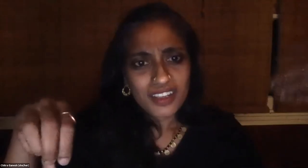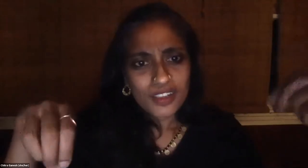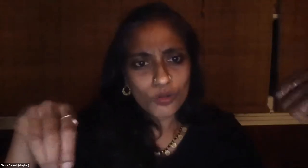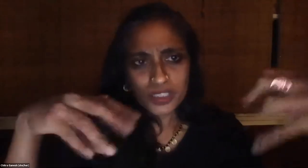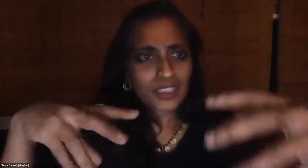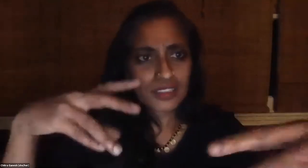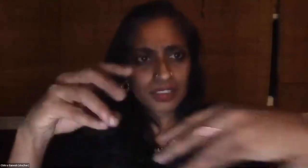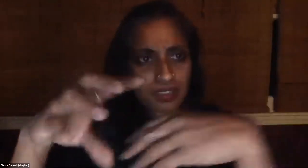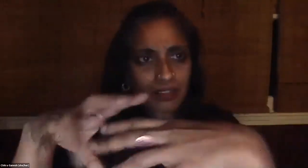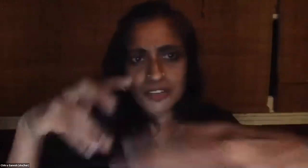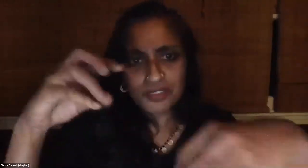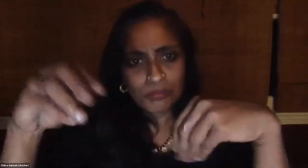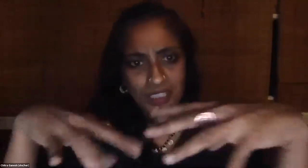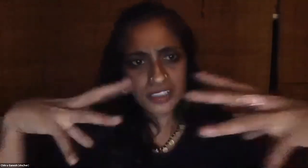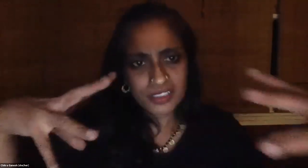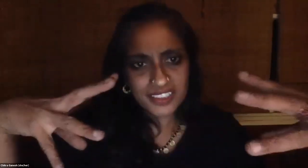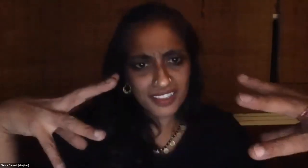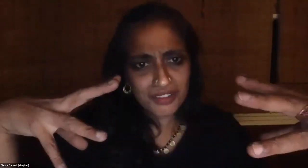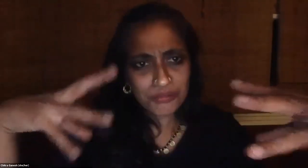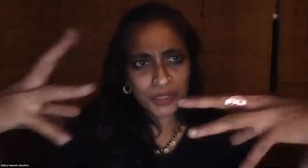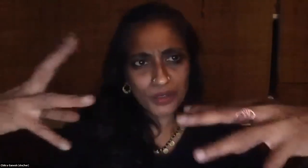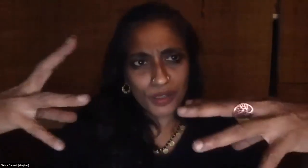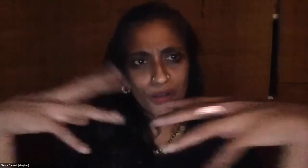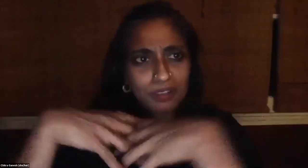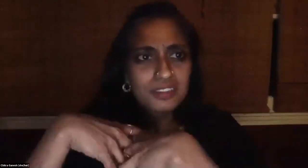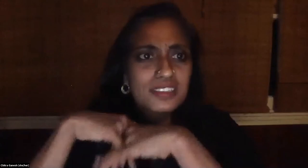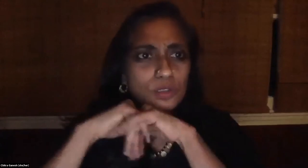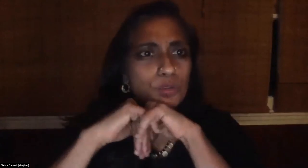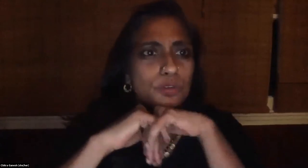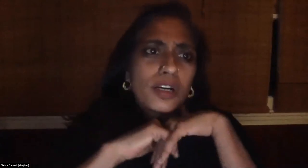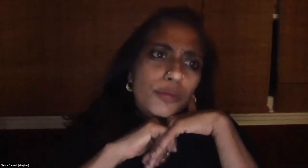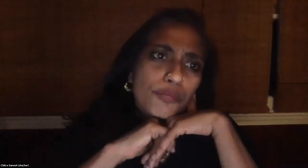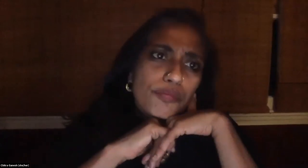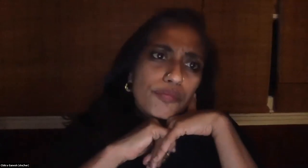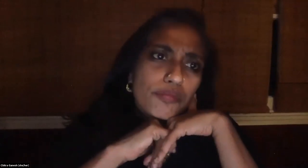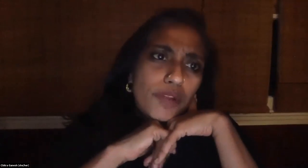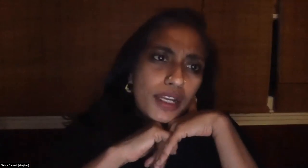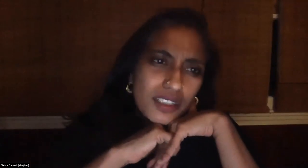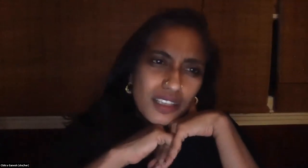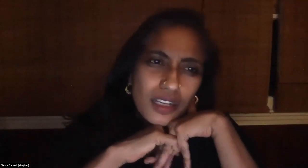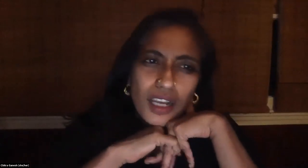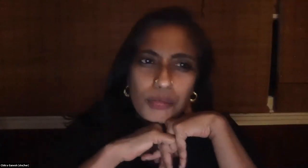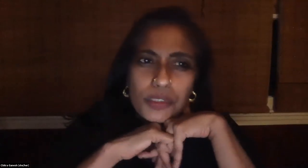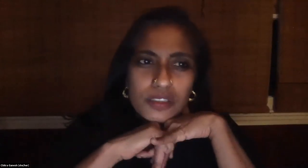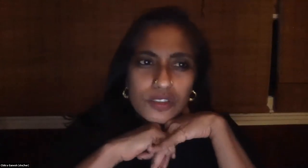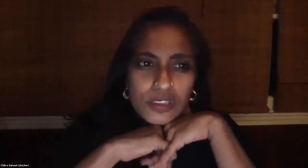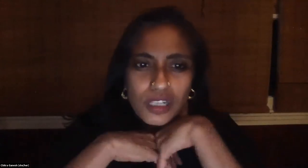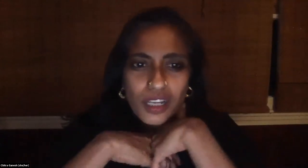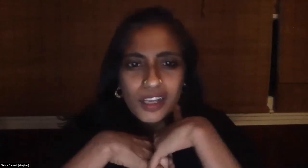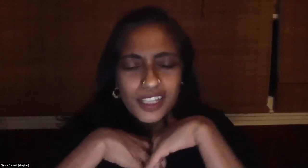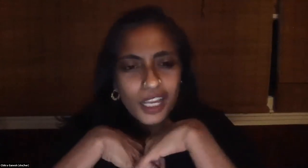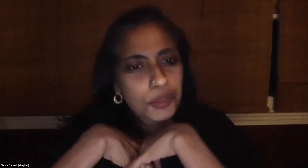oriented in craft making and designs, but not art. So, um, I think that happened,